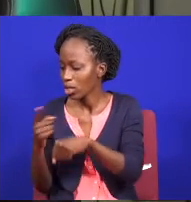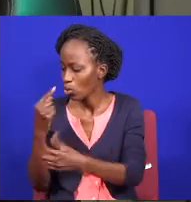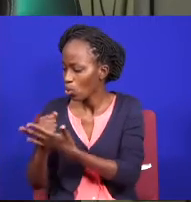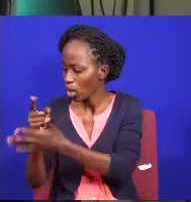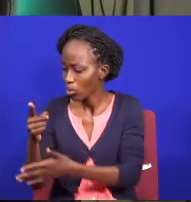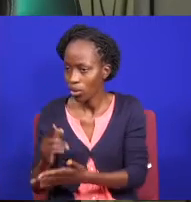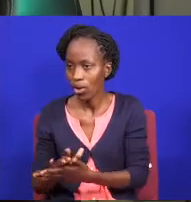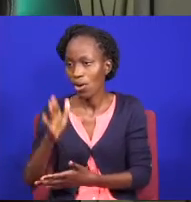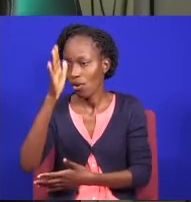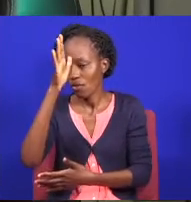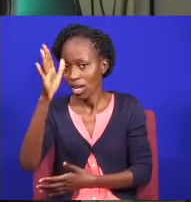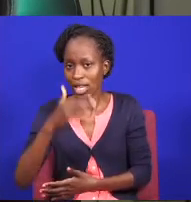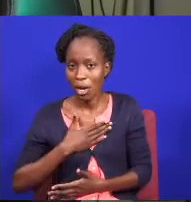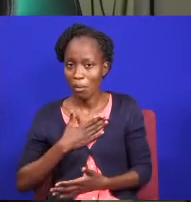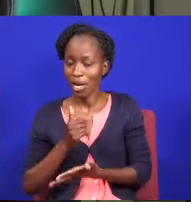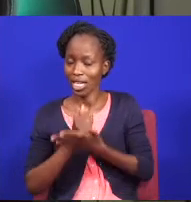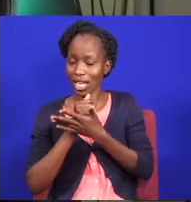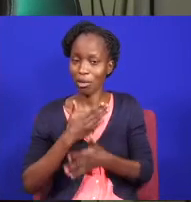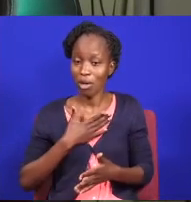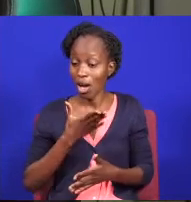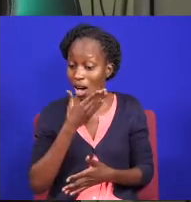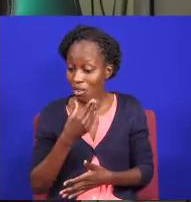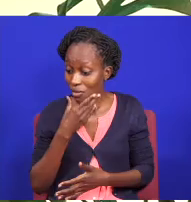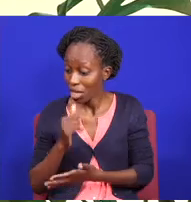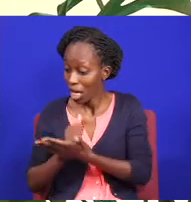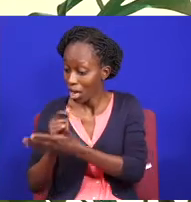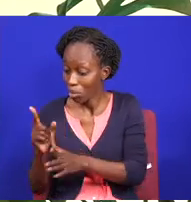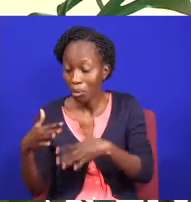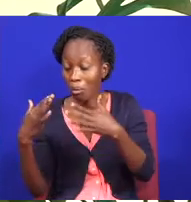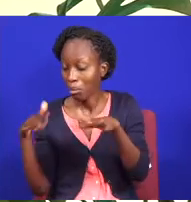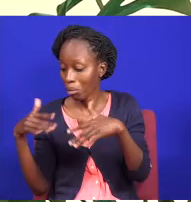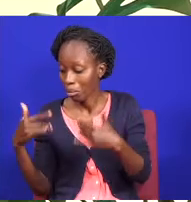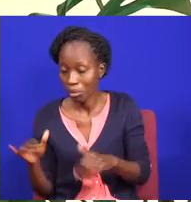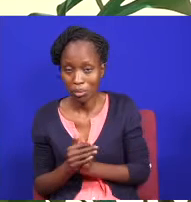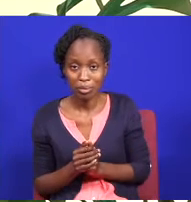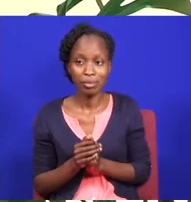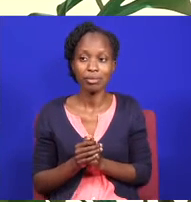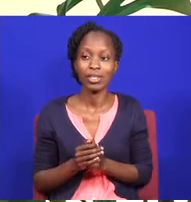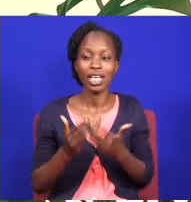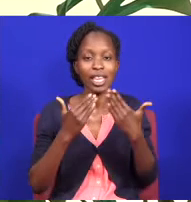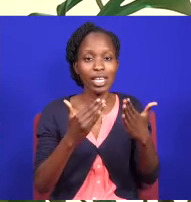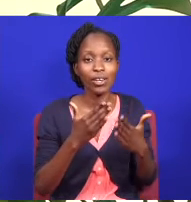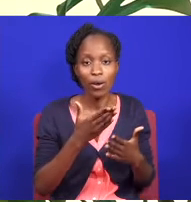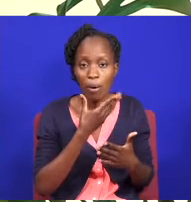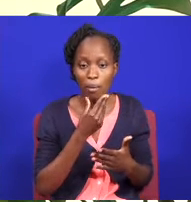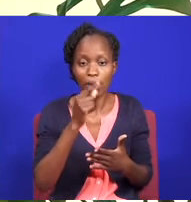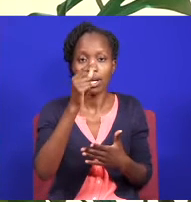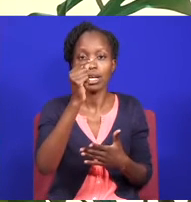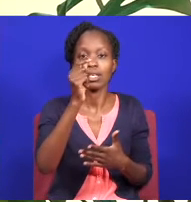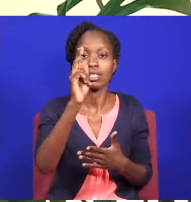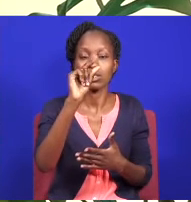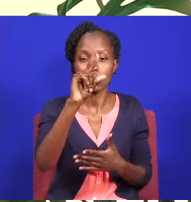My father's help. Your dad's help? Yes. Wow. Thank you, Baba Tugi, for helping Tugi make